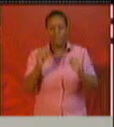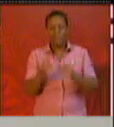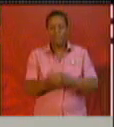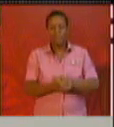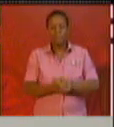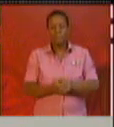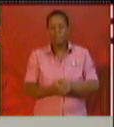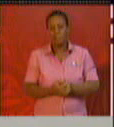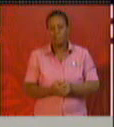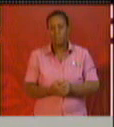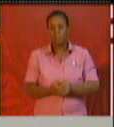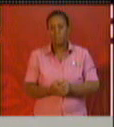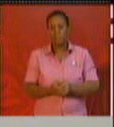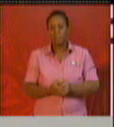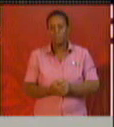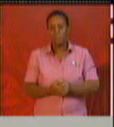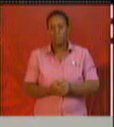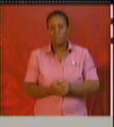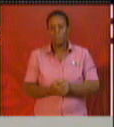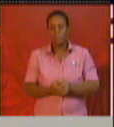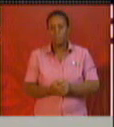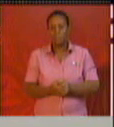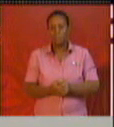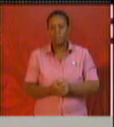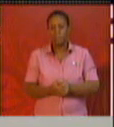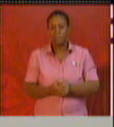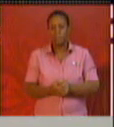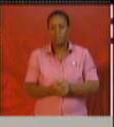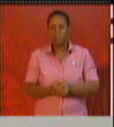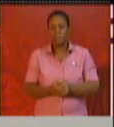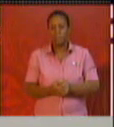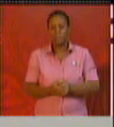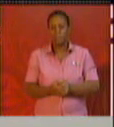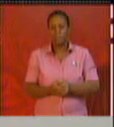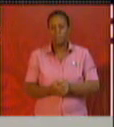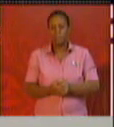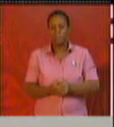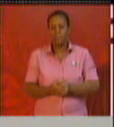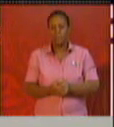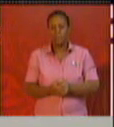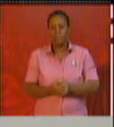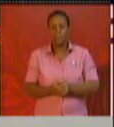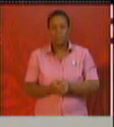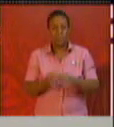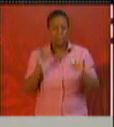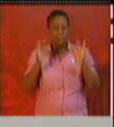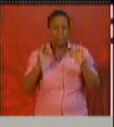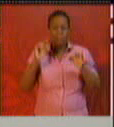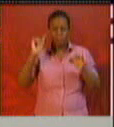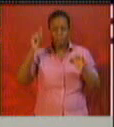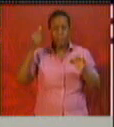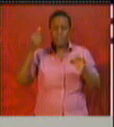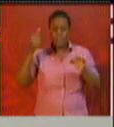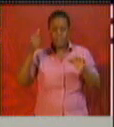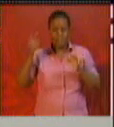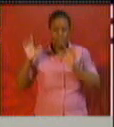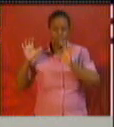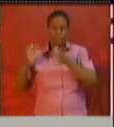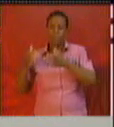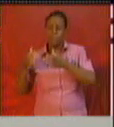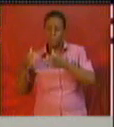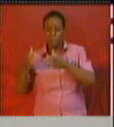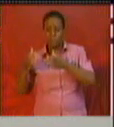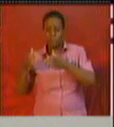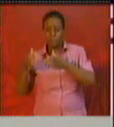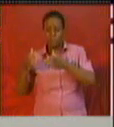adverse outcome. We will move down the priority listing if the first groupings, as we move from one grouping to another,